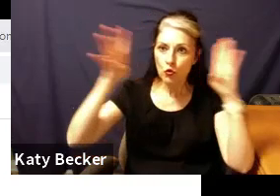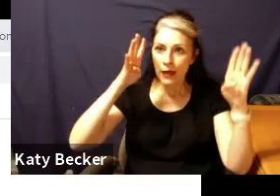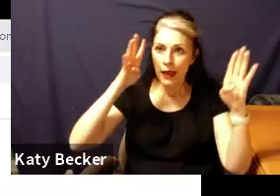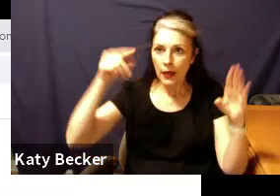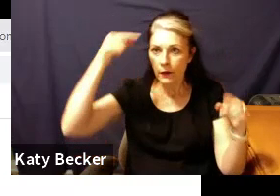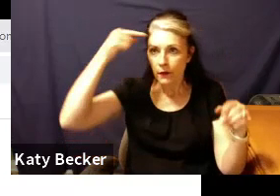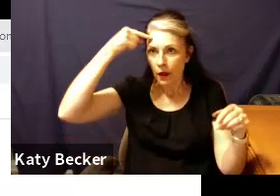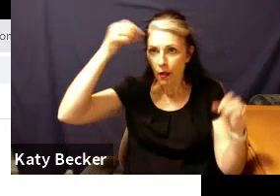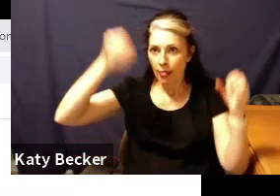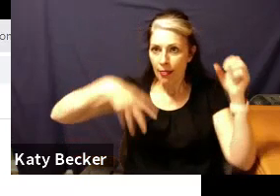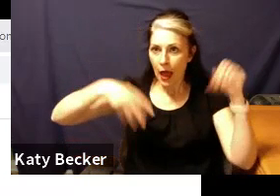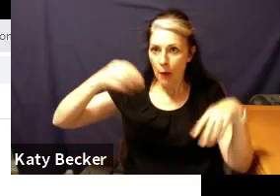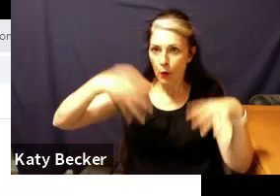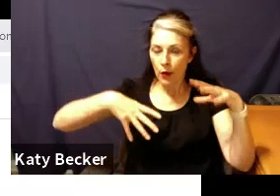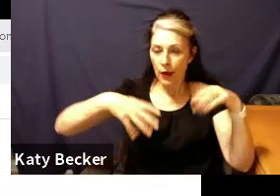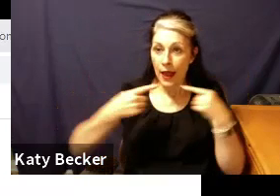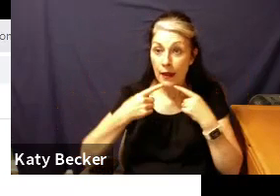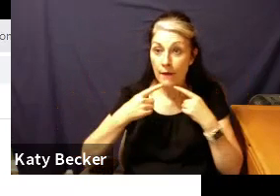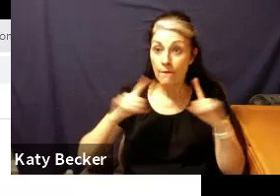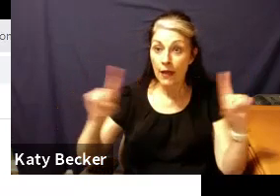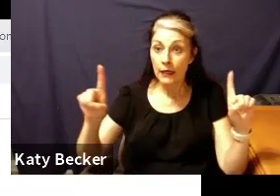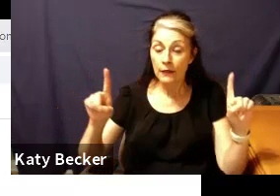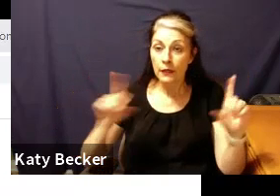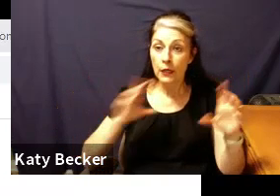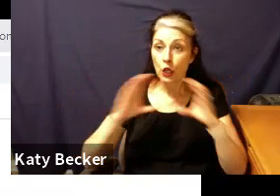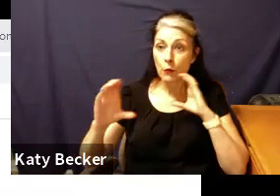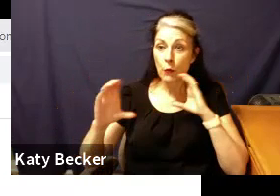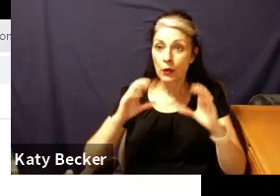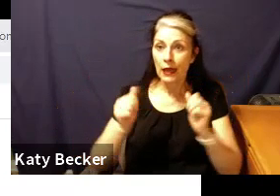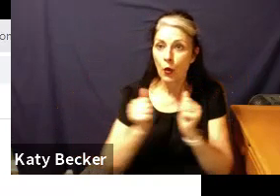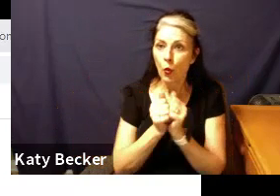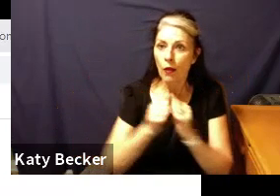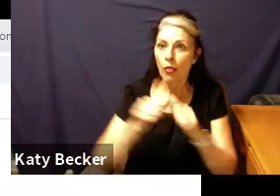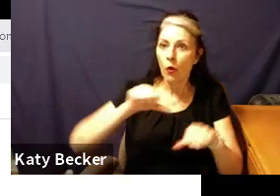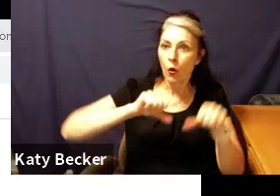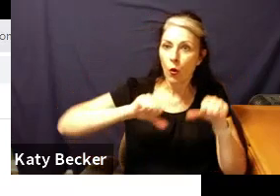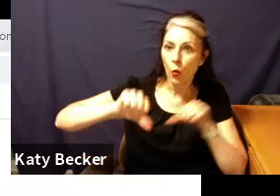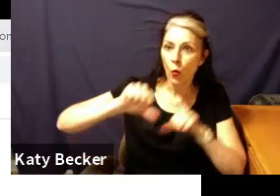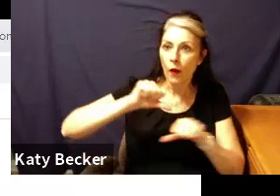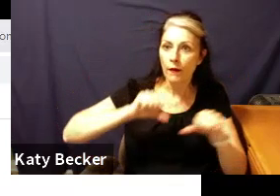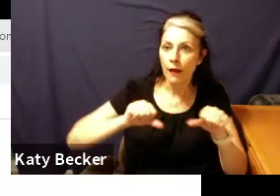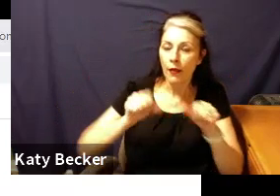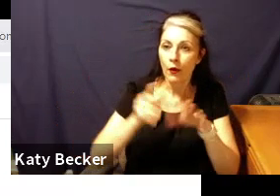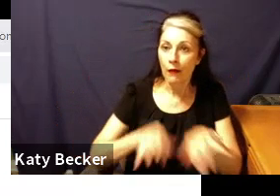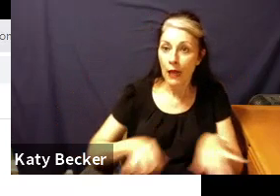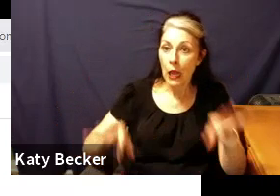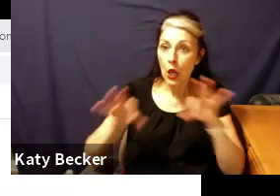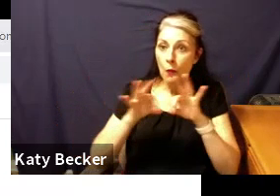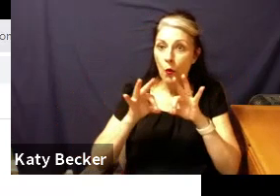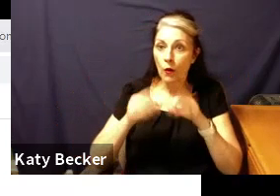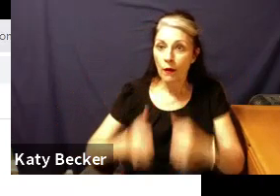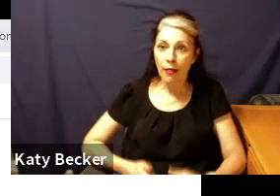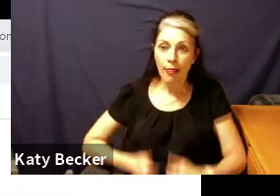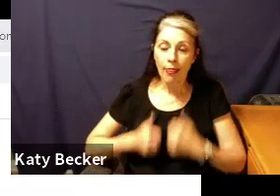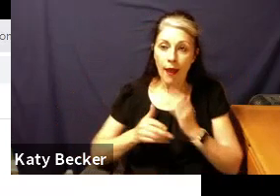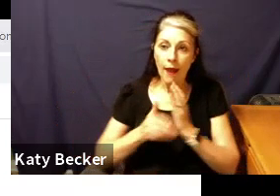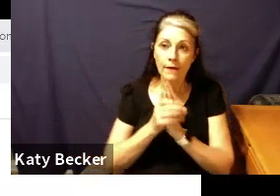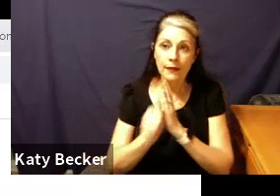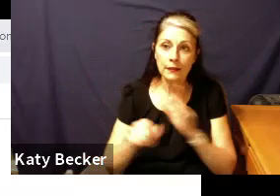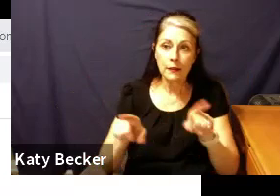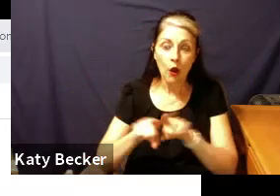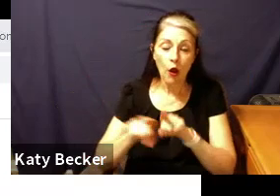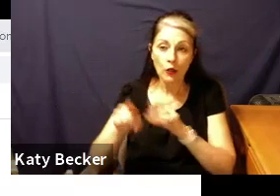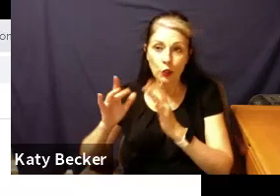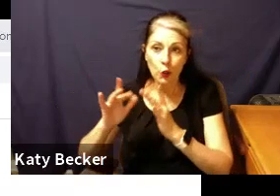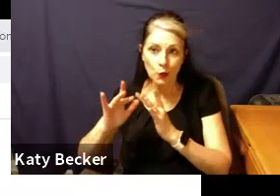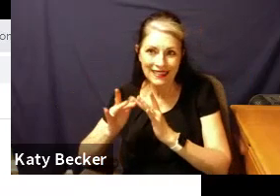collaborate, and they need to effectively communicate with one another. And this is important in life skills as well as digital